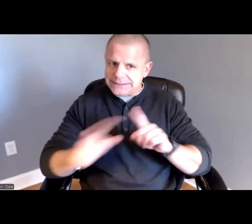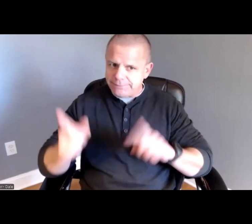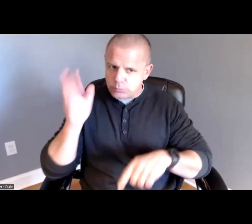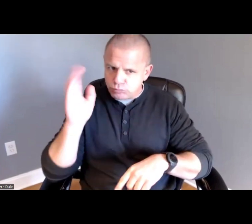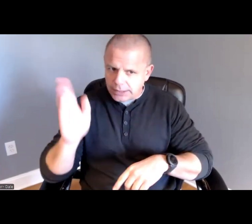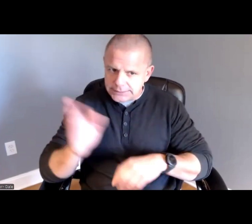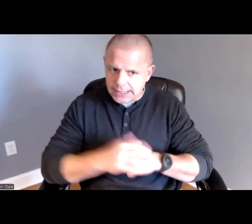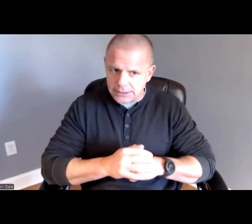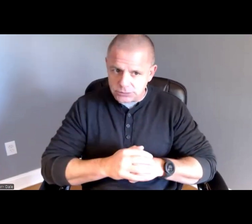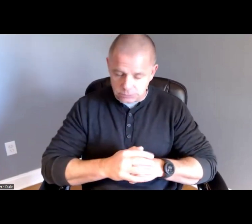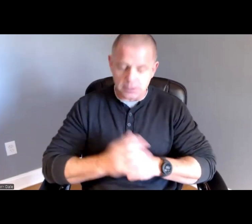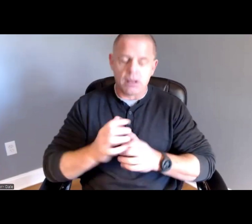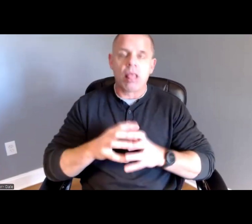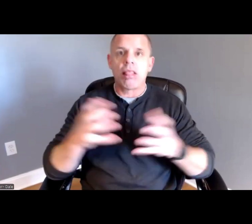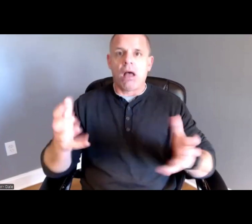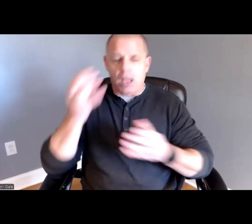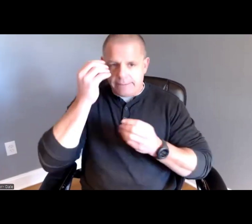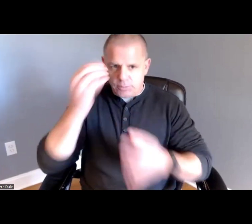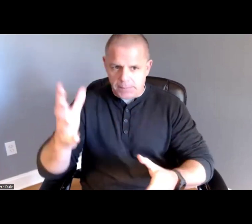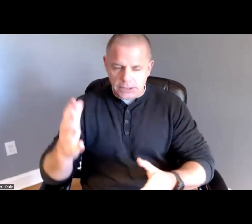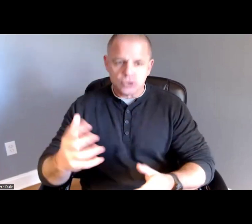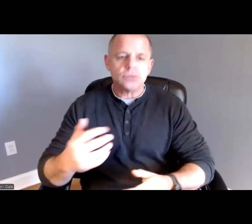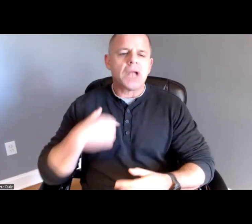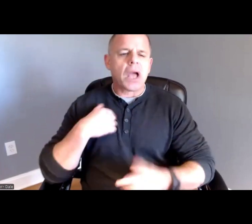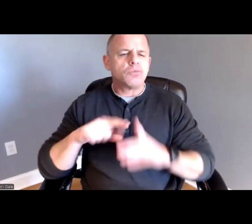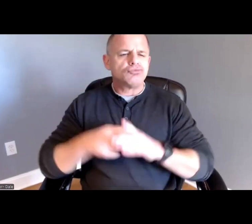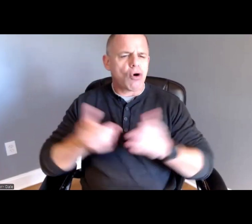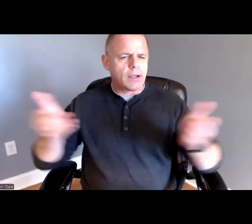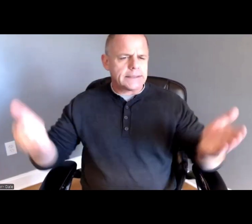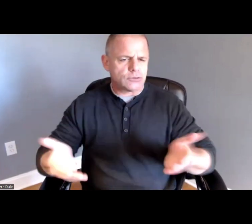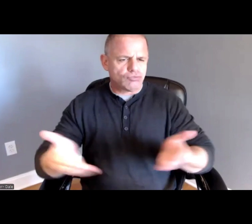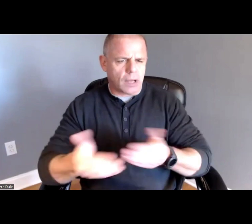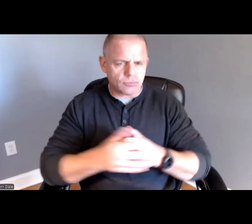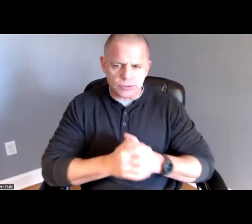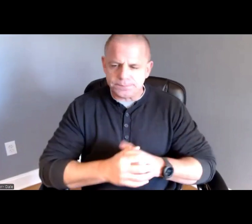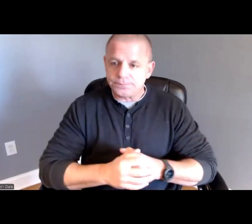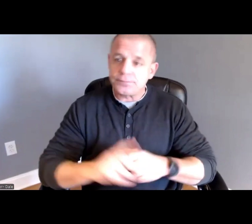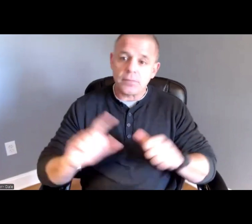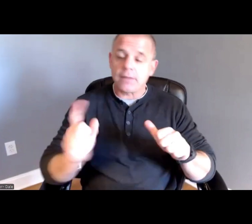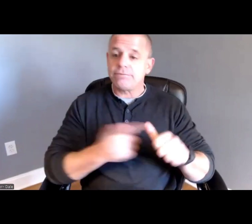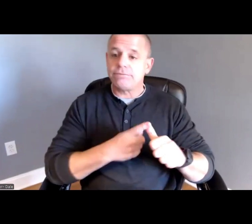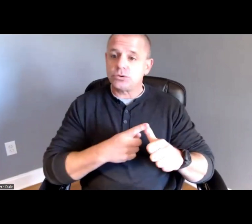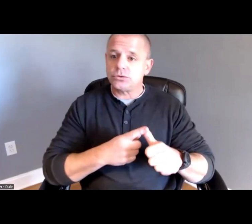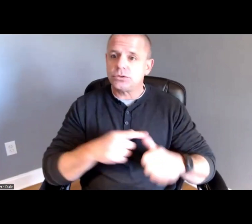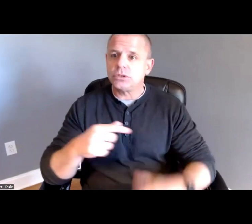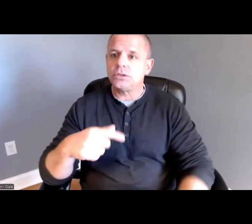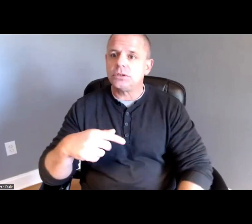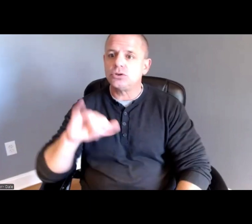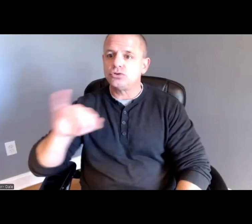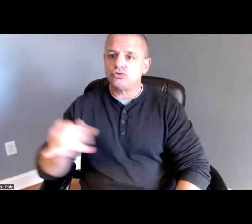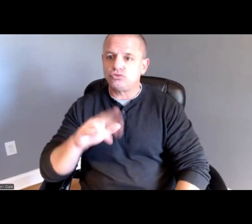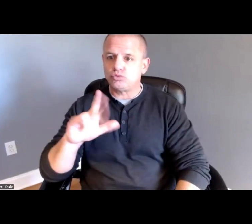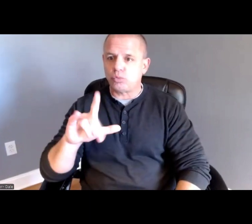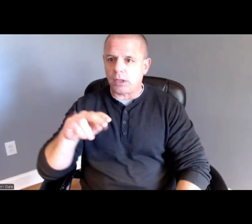a lot to cover, let me jump into our introductions. First, Juliana Casarin